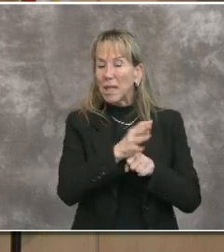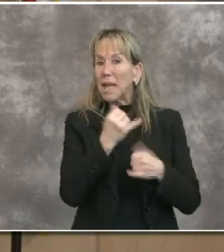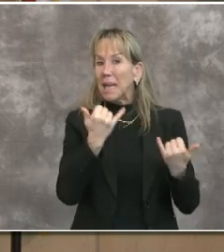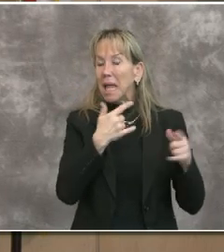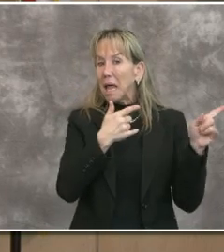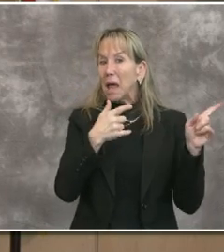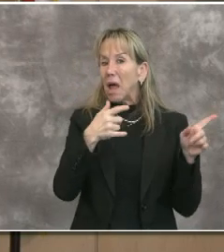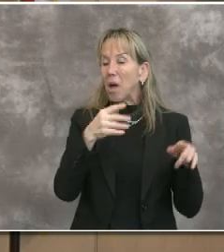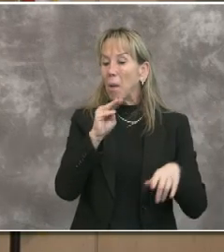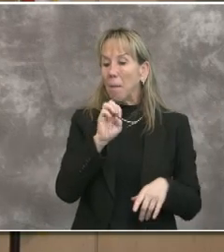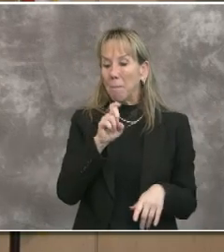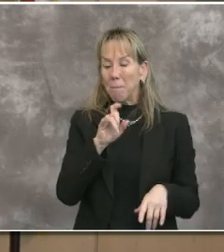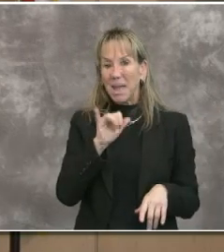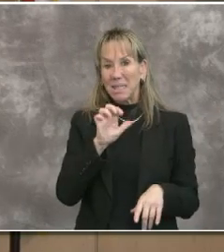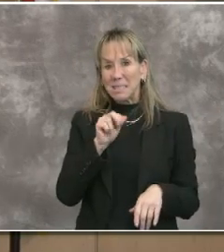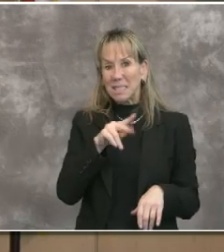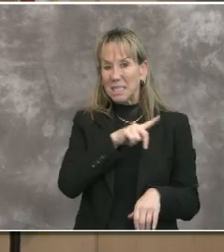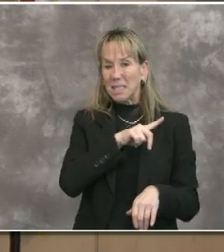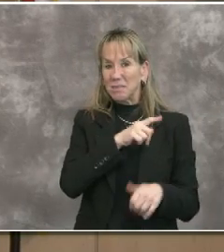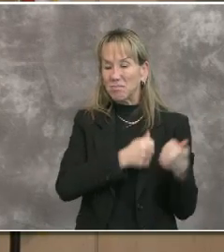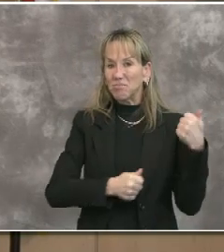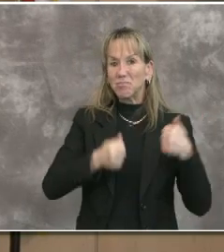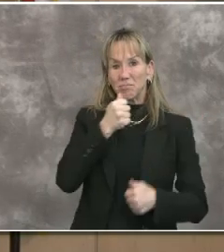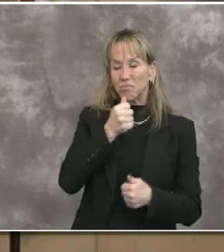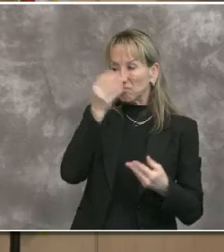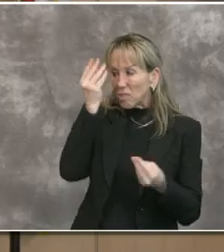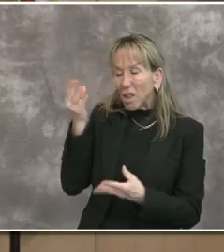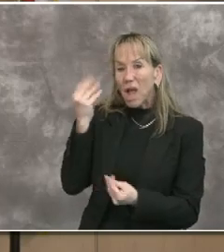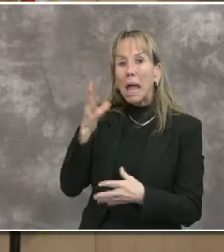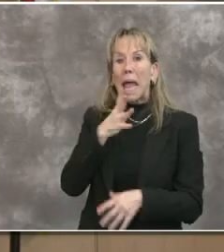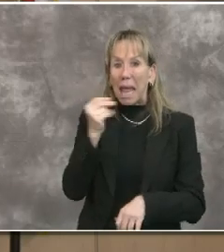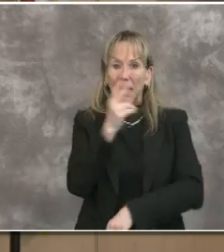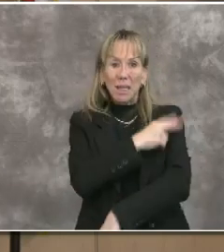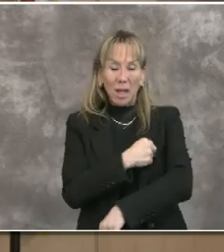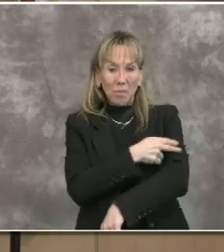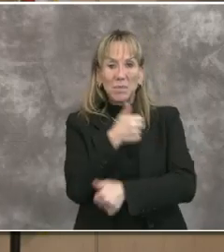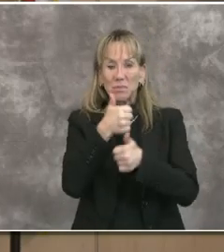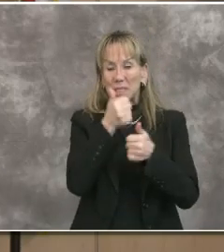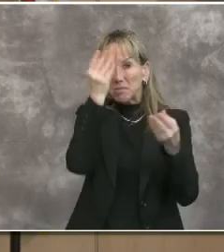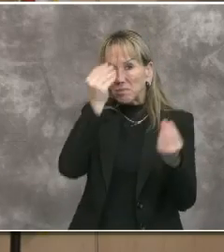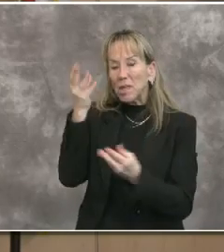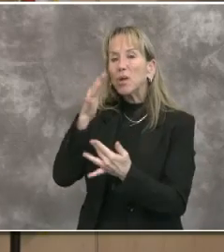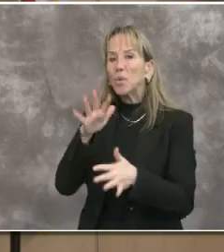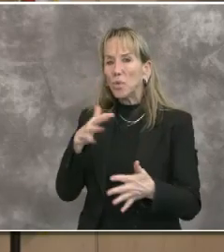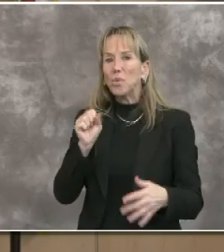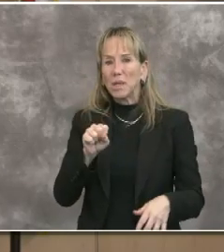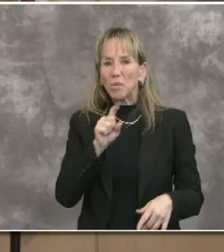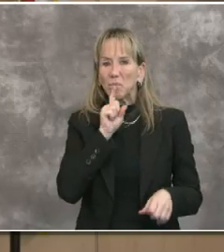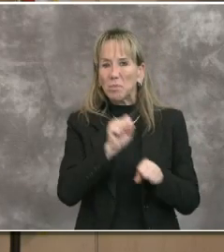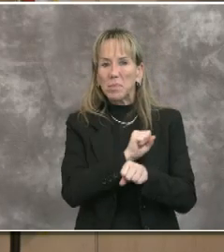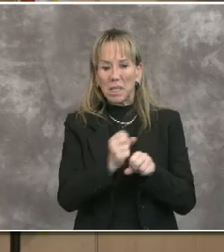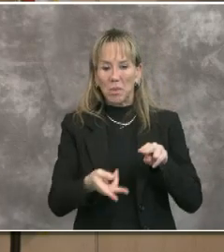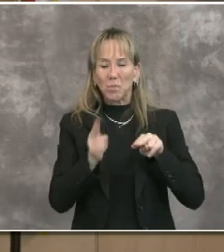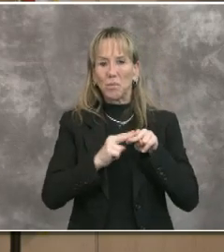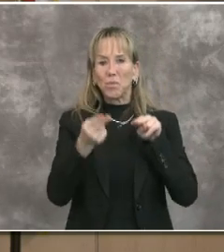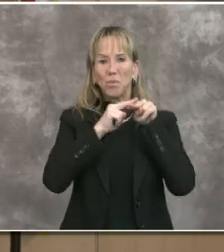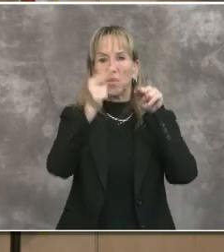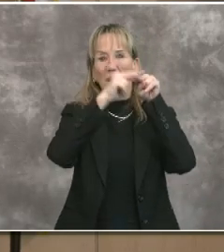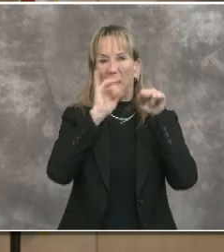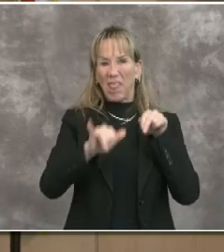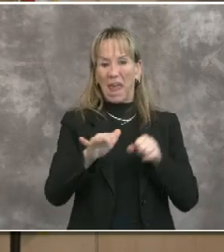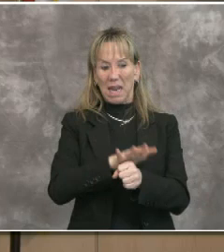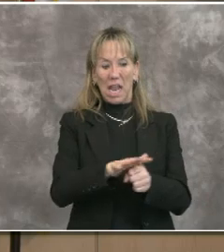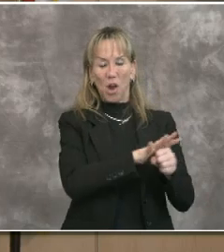health authorities and also coming from the hospitals themselves, that there is increasing activity in that part of